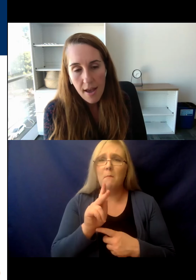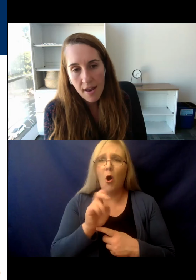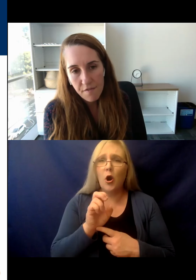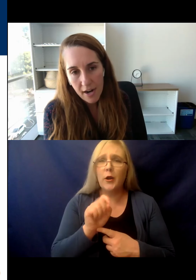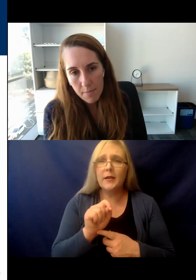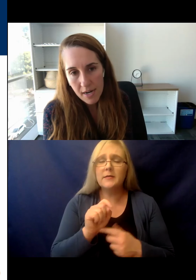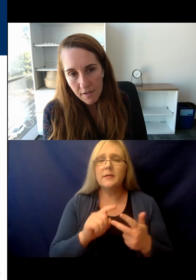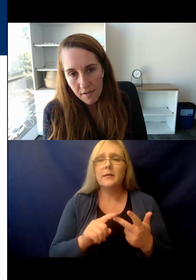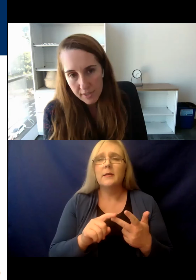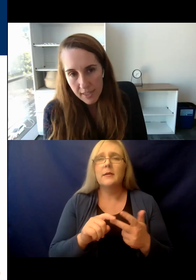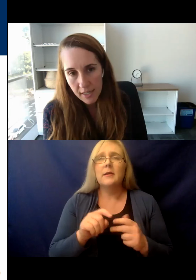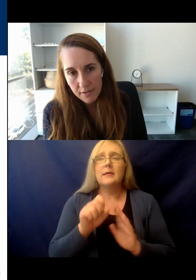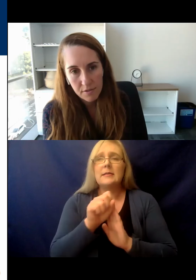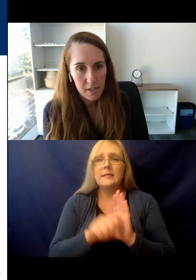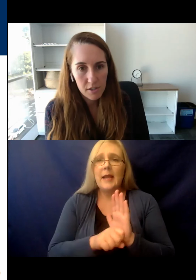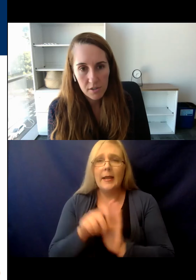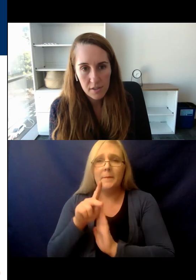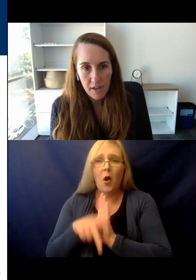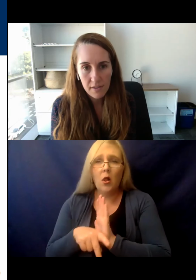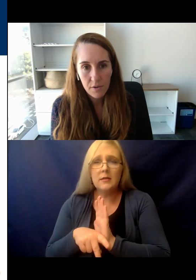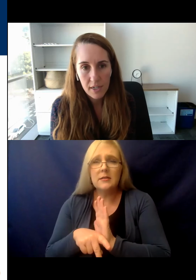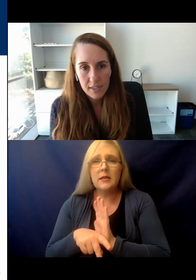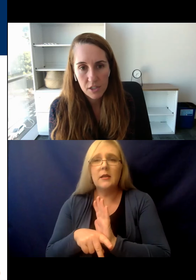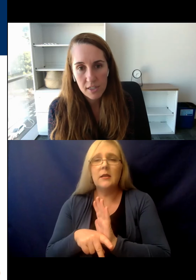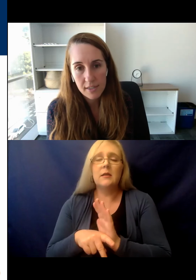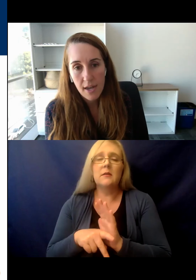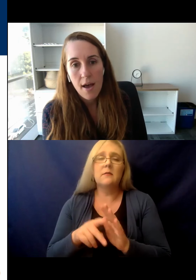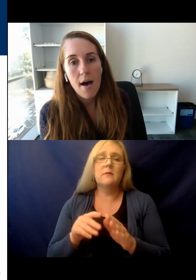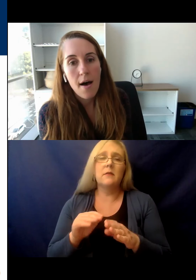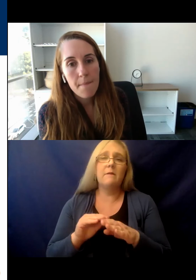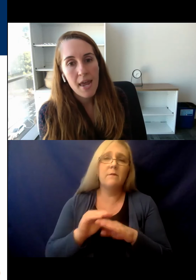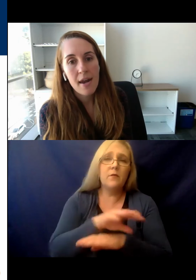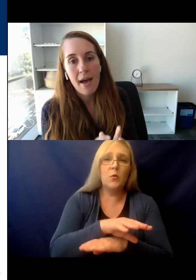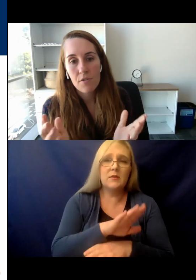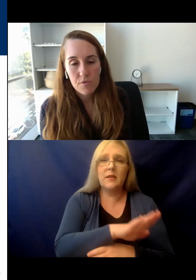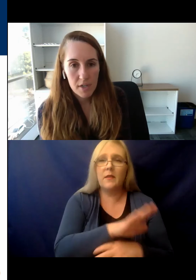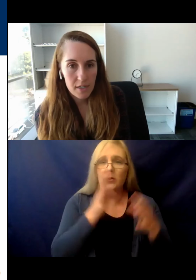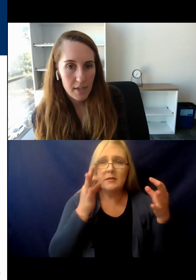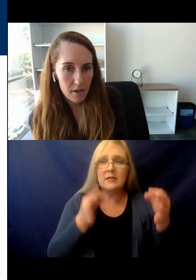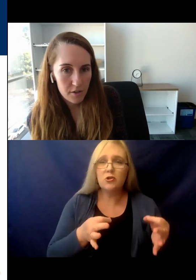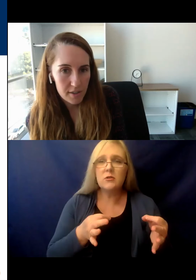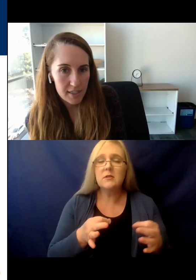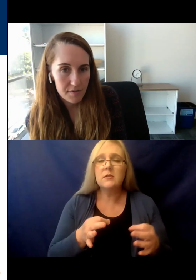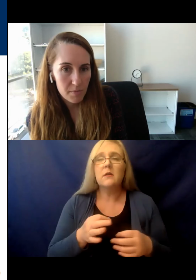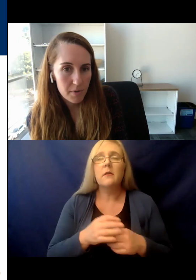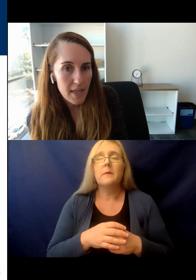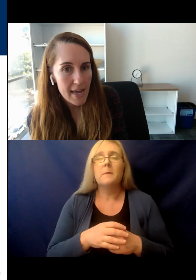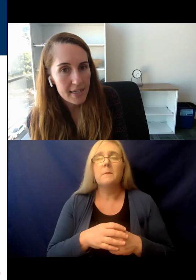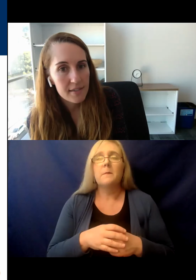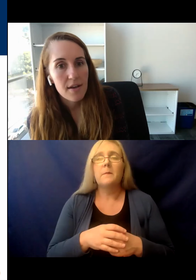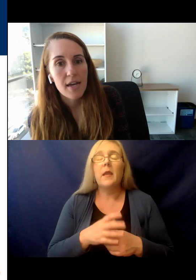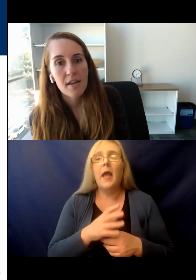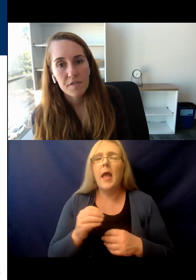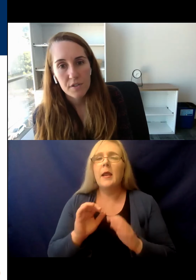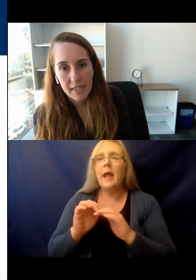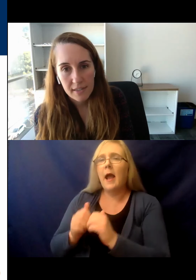policy environment influencing the decisions of healthcare organizations, and how the characteristics of